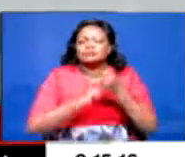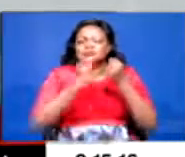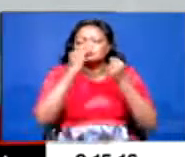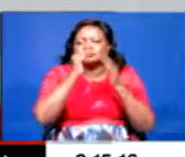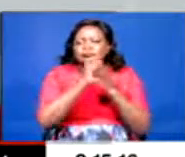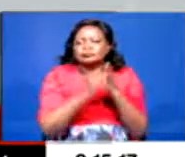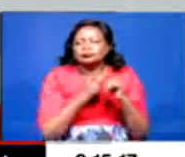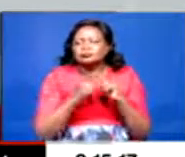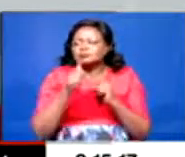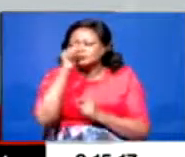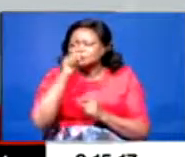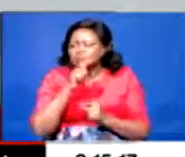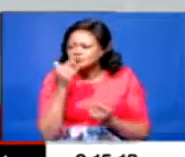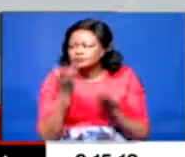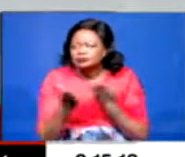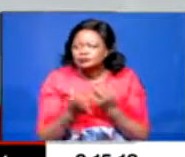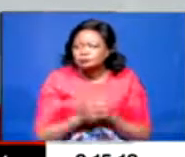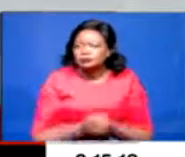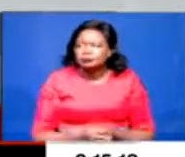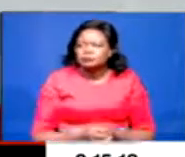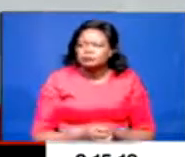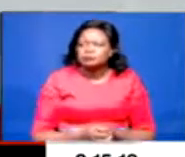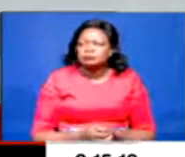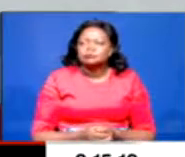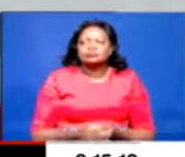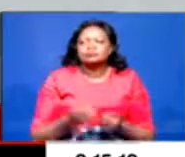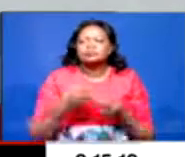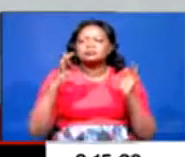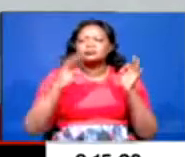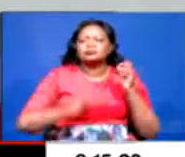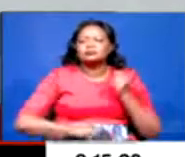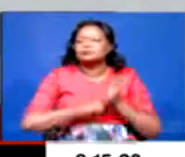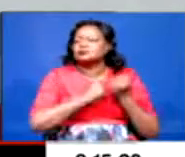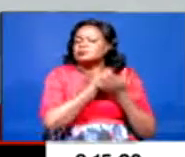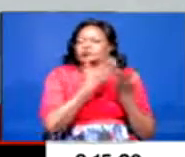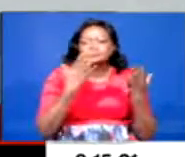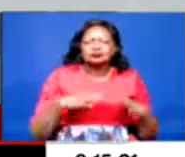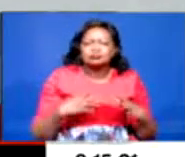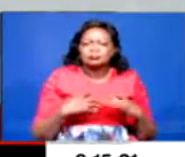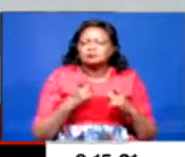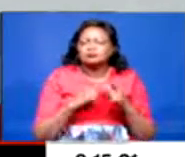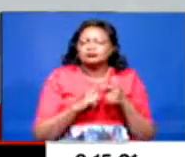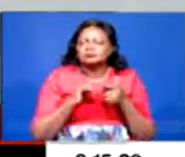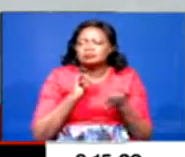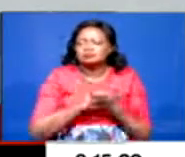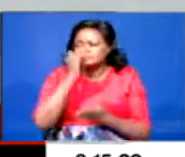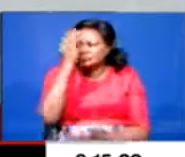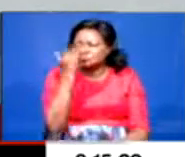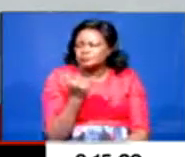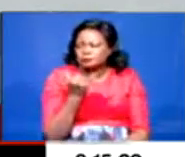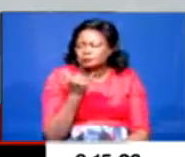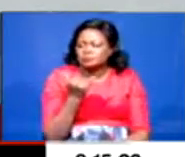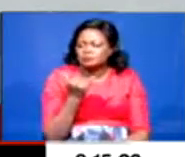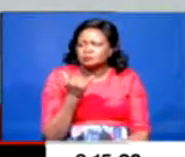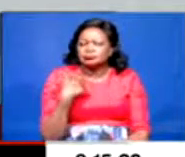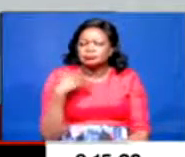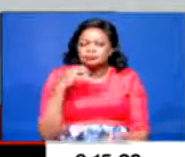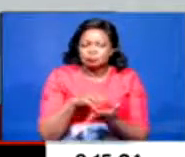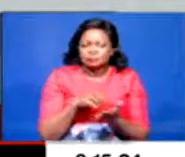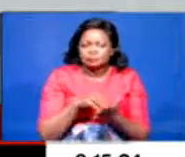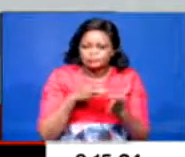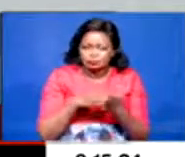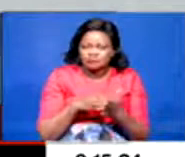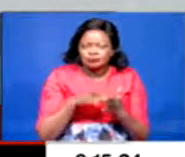private enterprises, for lack of a better word, they are free to support whomever, whenever. And maybe that's why it makes a case against a national